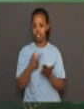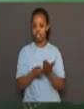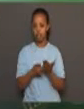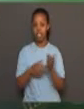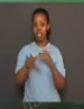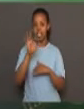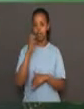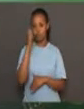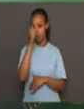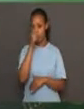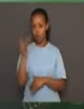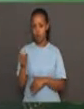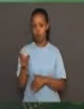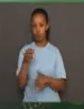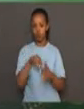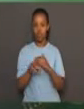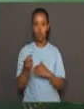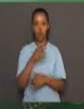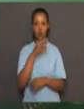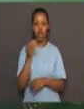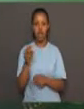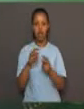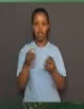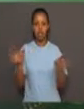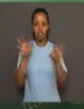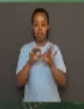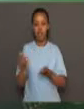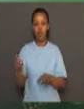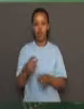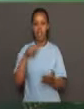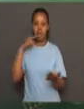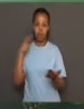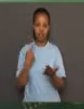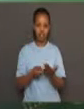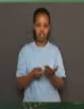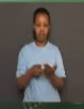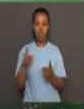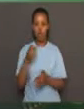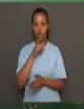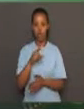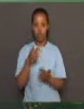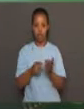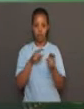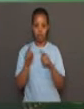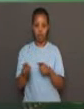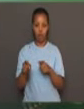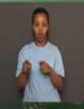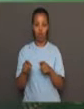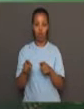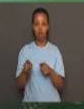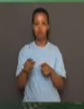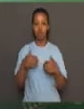in Ethiopia and became a crucial piece of evidence proving the link